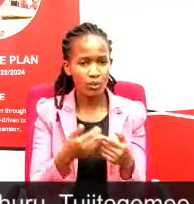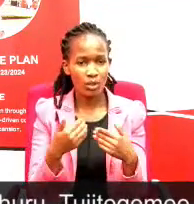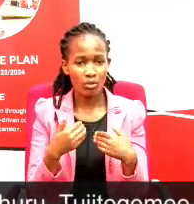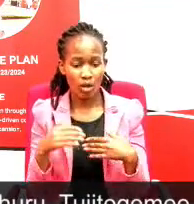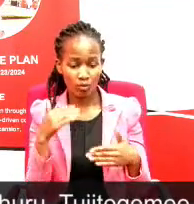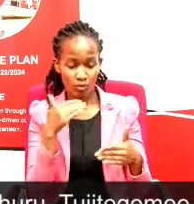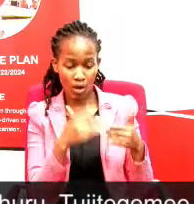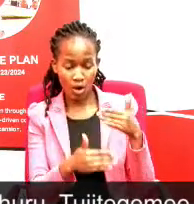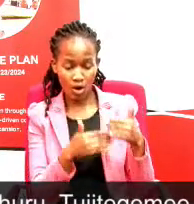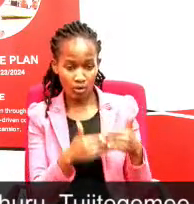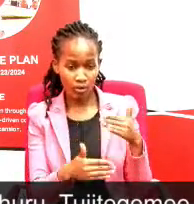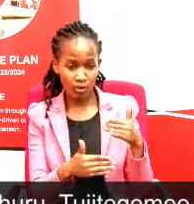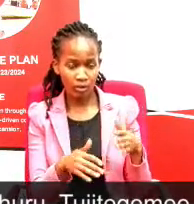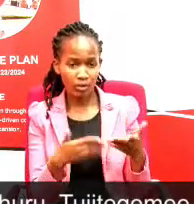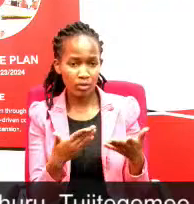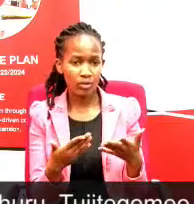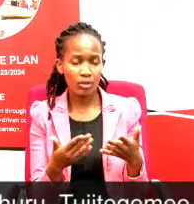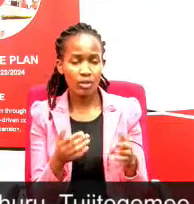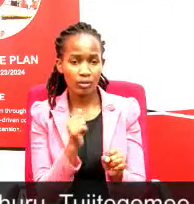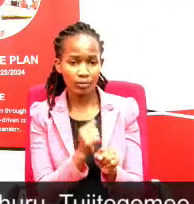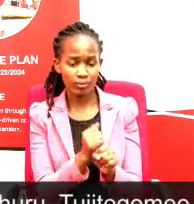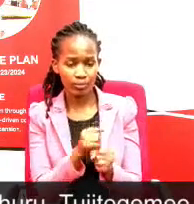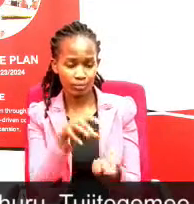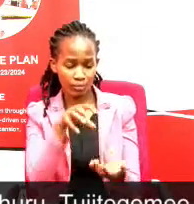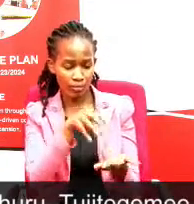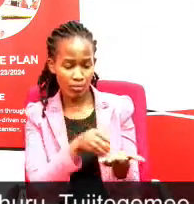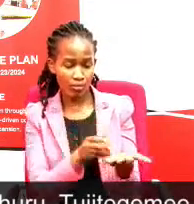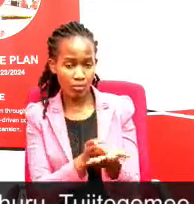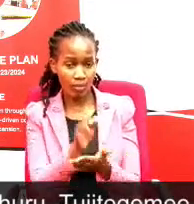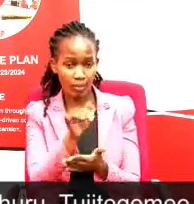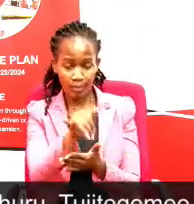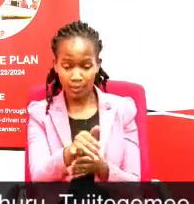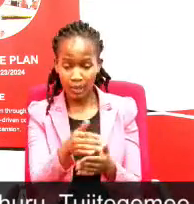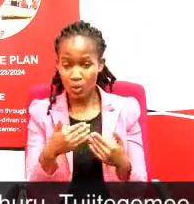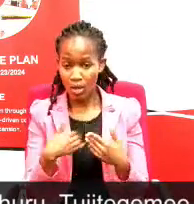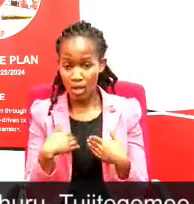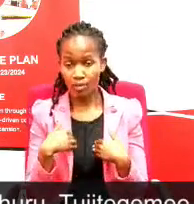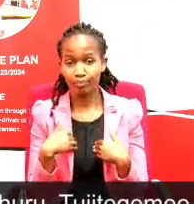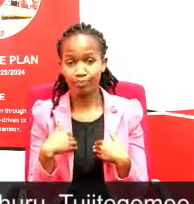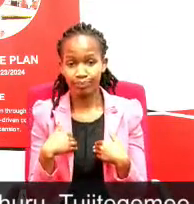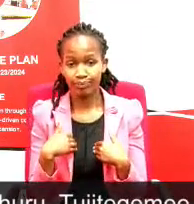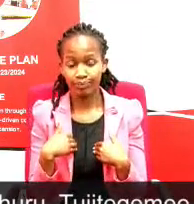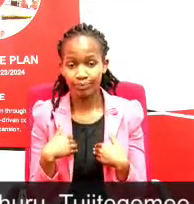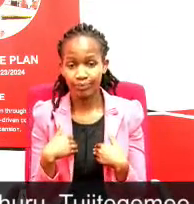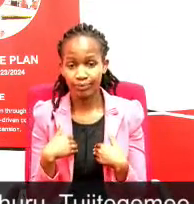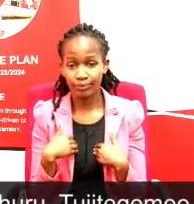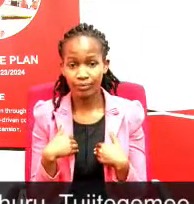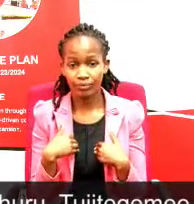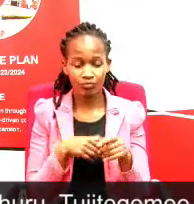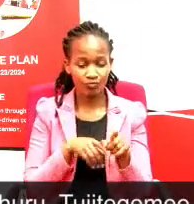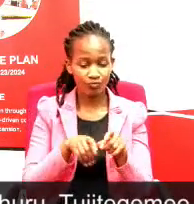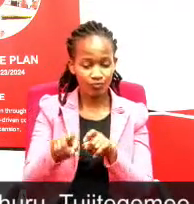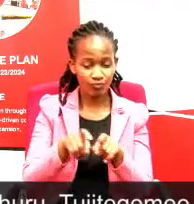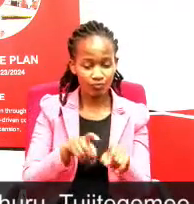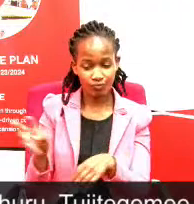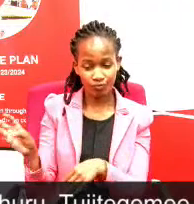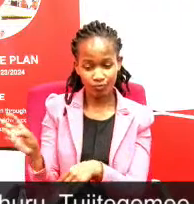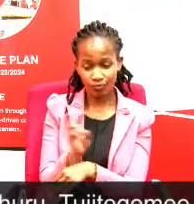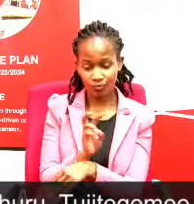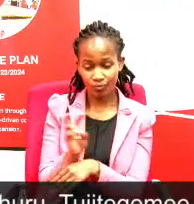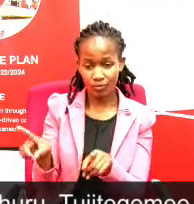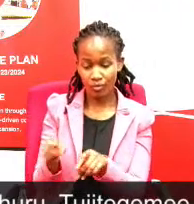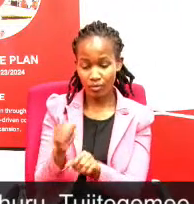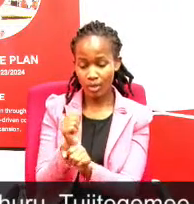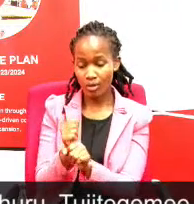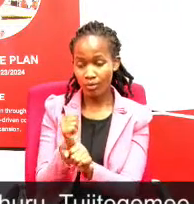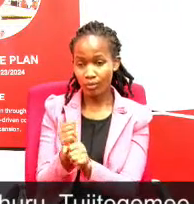borders or custom stations, and through that we'll bring efficiency in patrol and even efficiency work